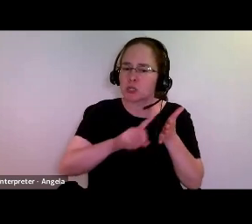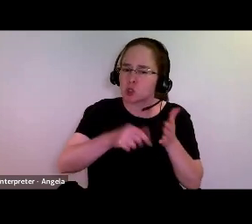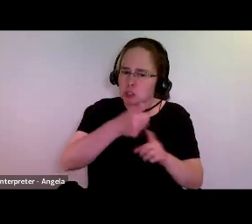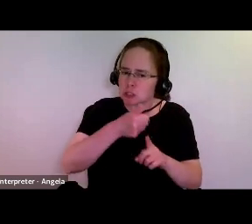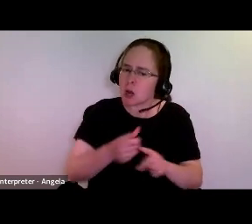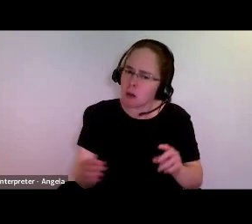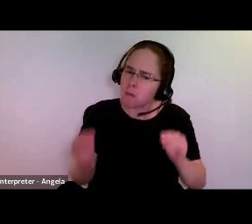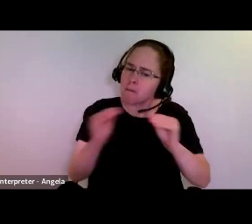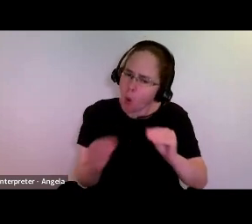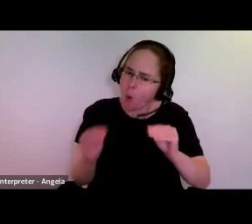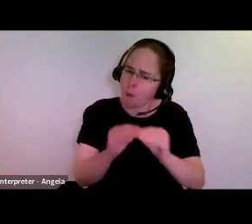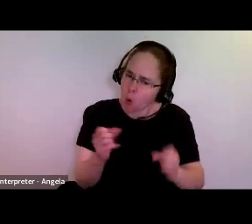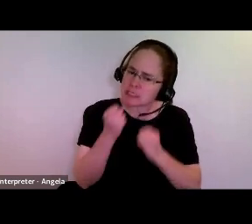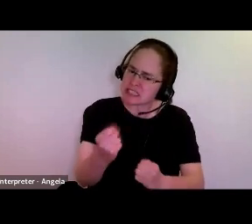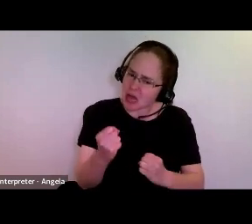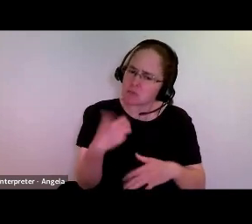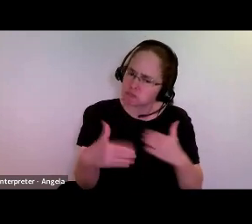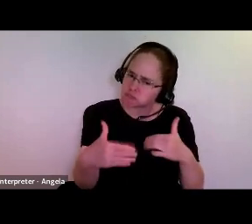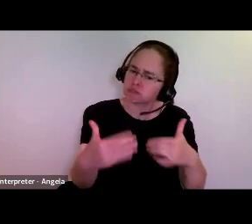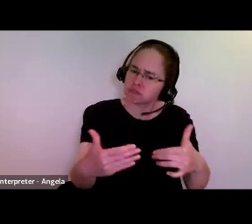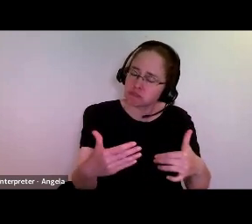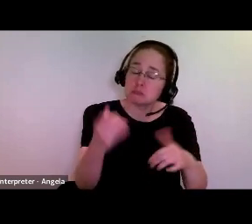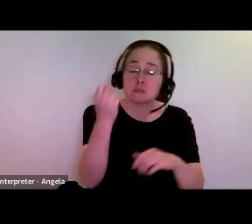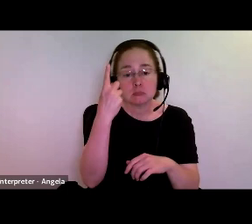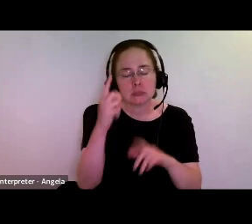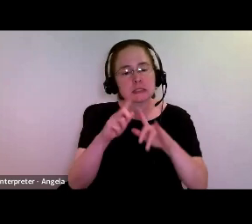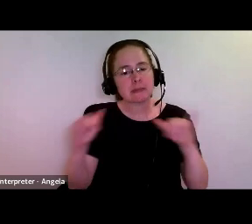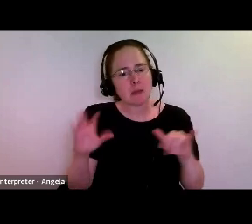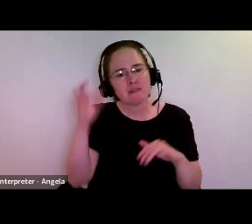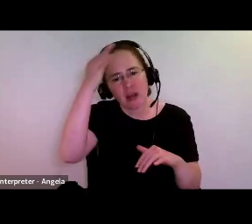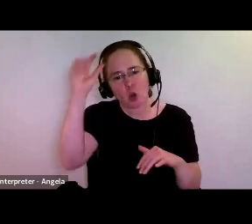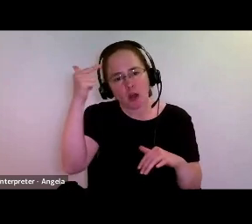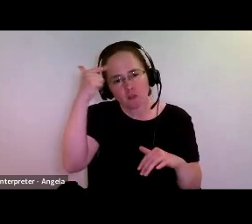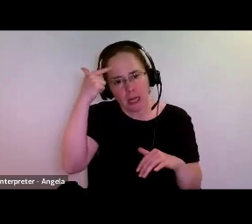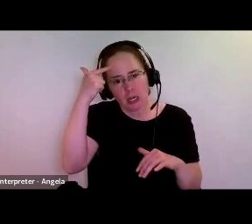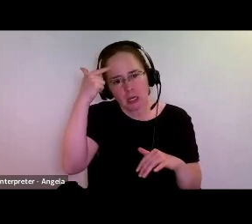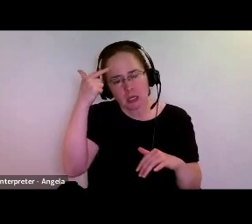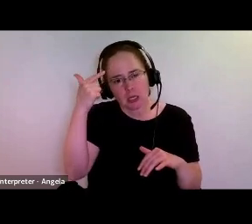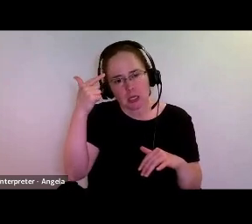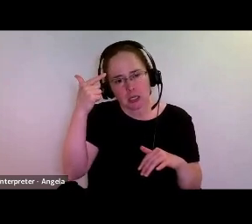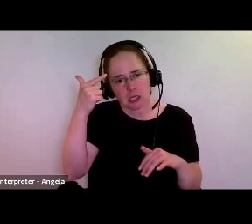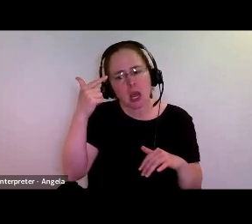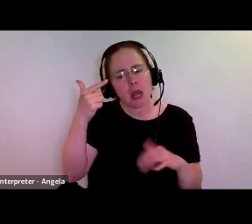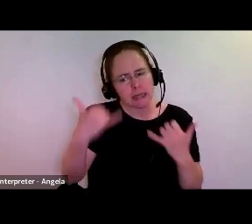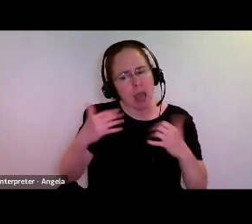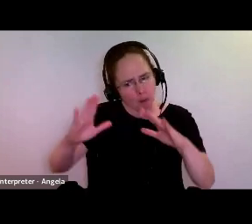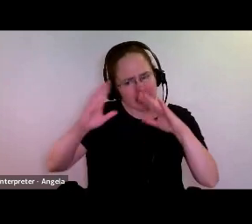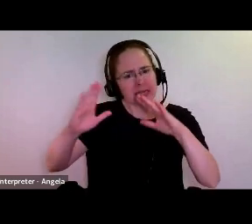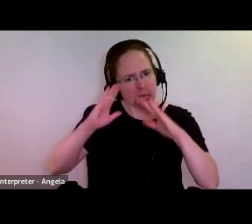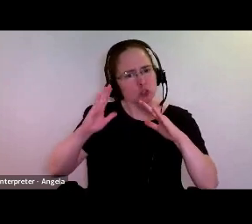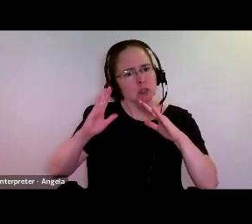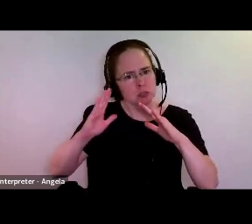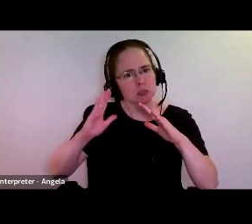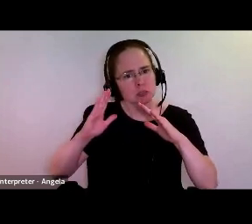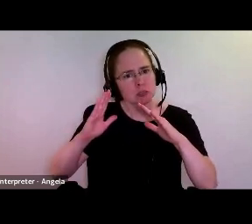getting more and more solid as we move along. At the same time, the federal government is paying attention